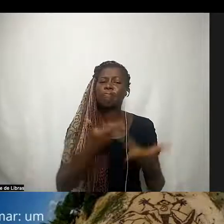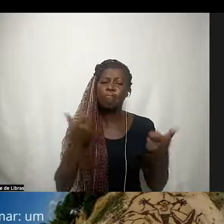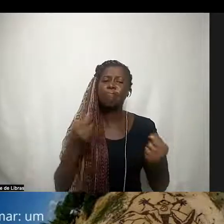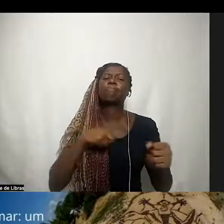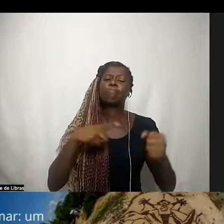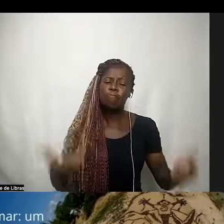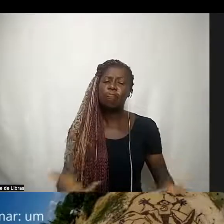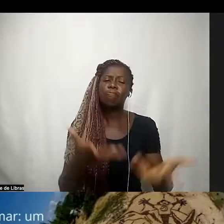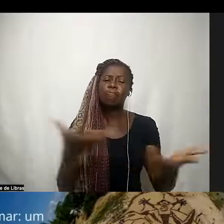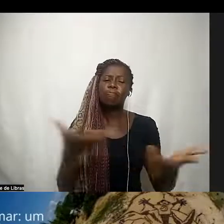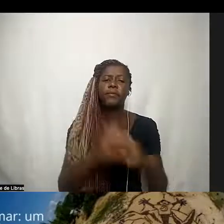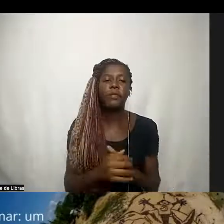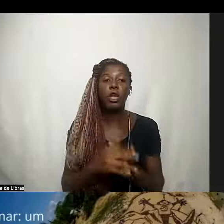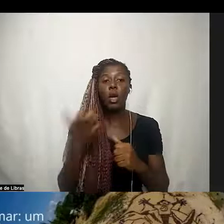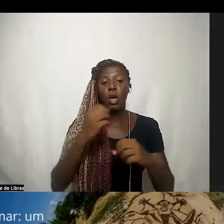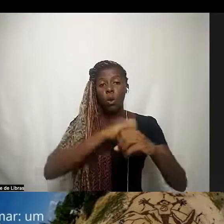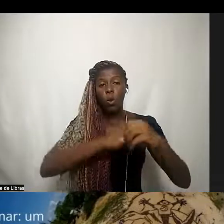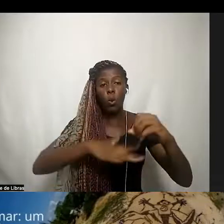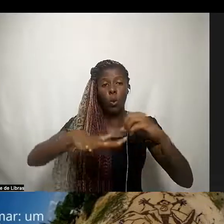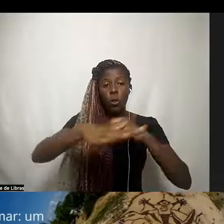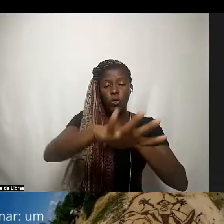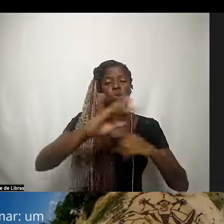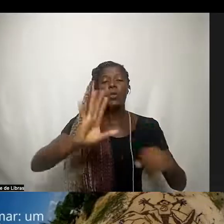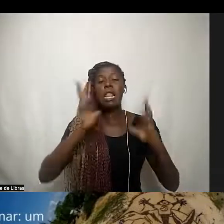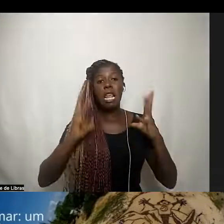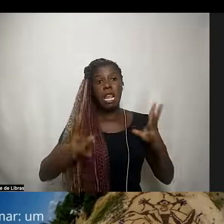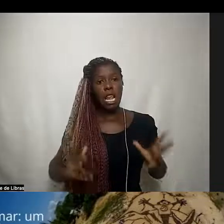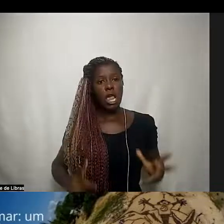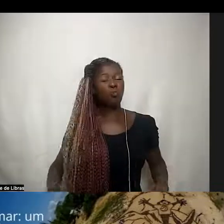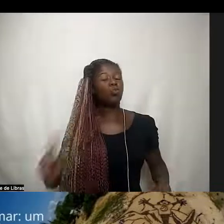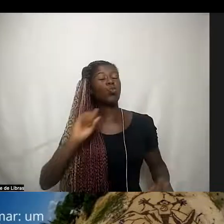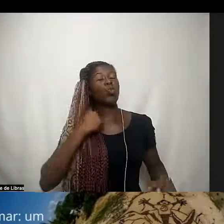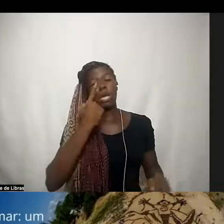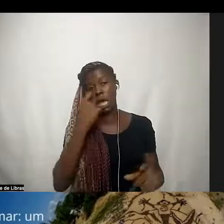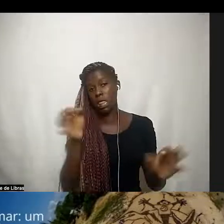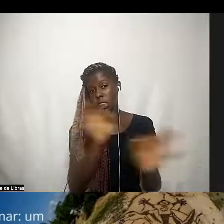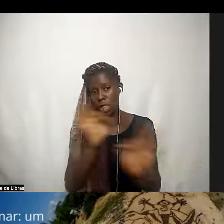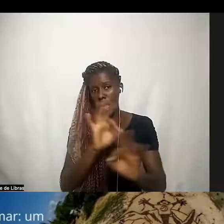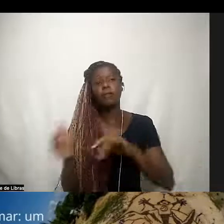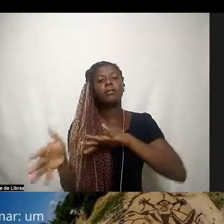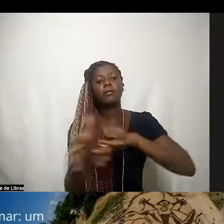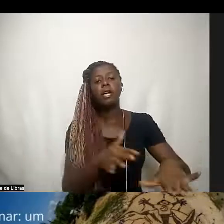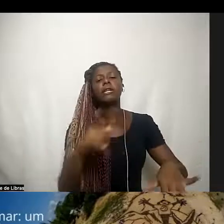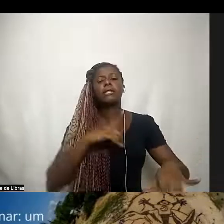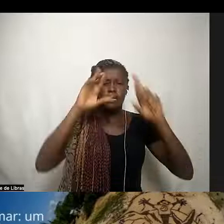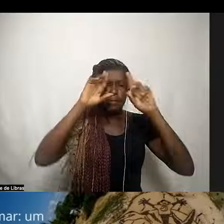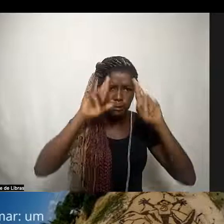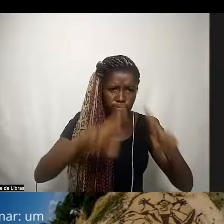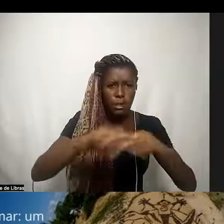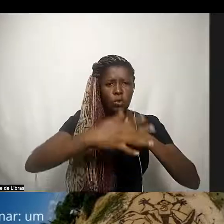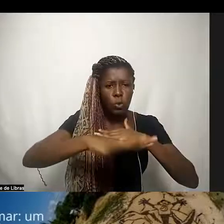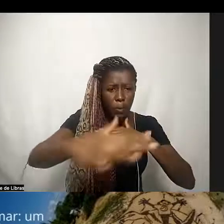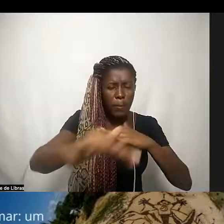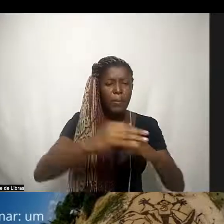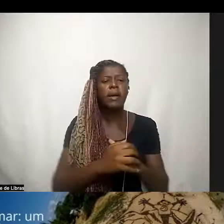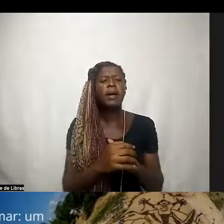really focusing on saving these species. Oh, here an ocean without pollution, without plastic, and